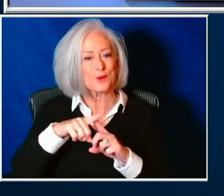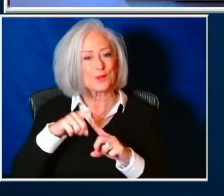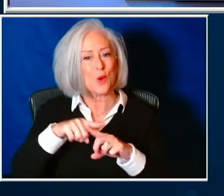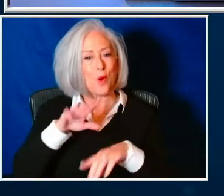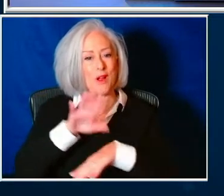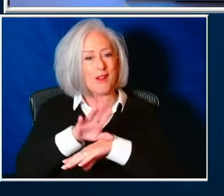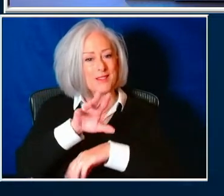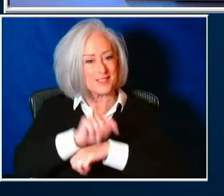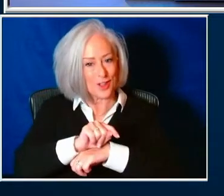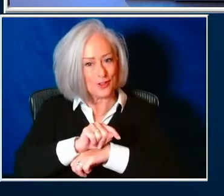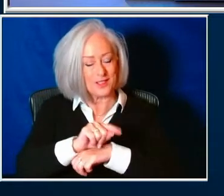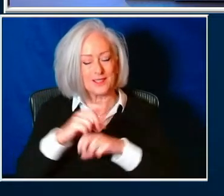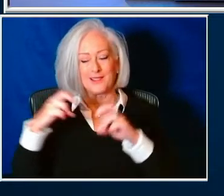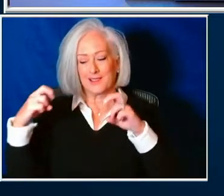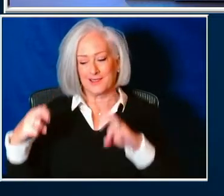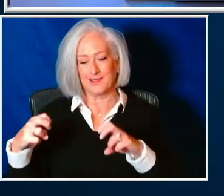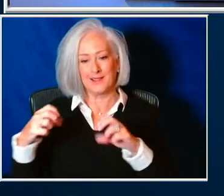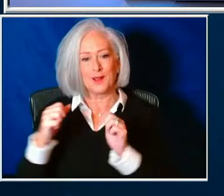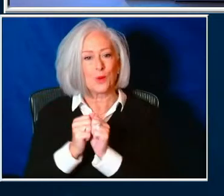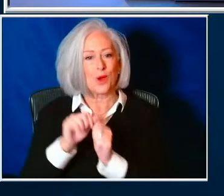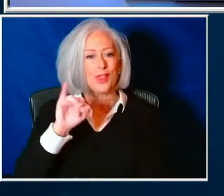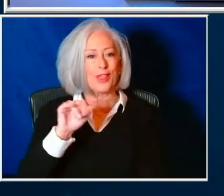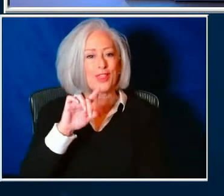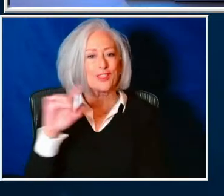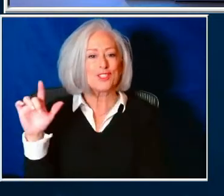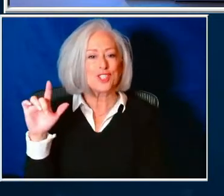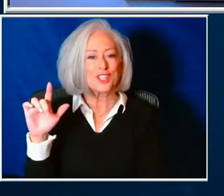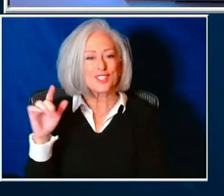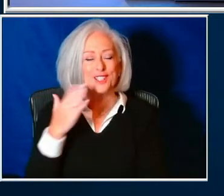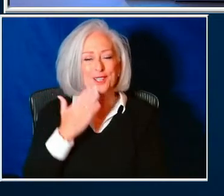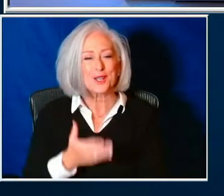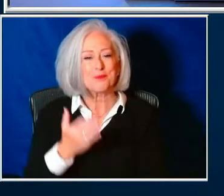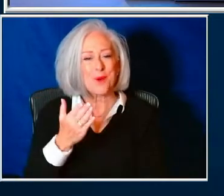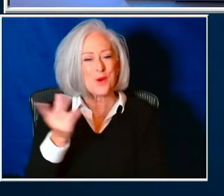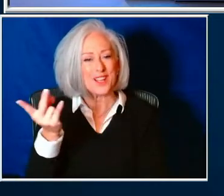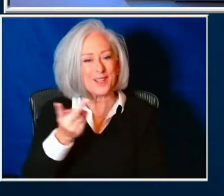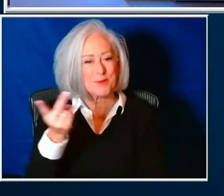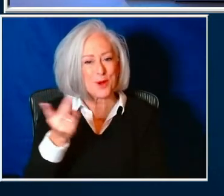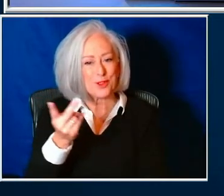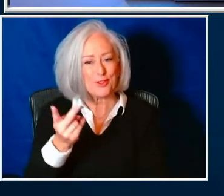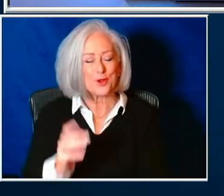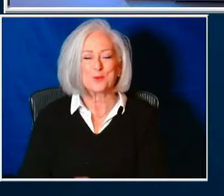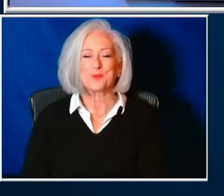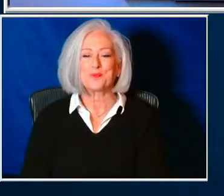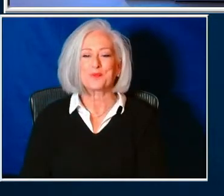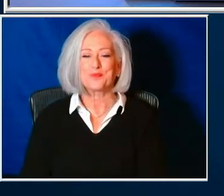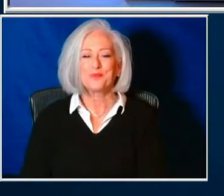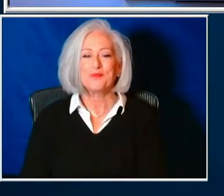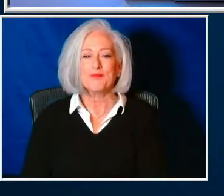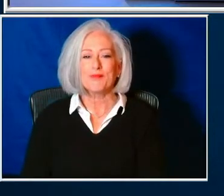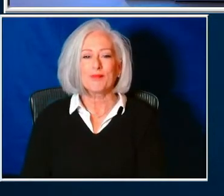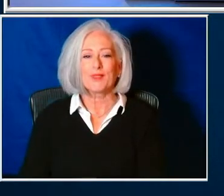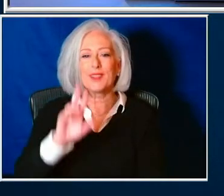there with you. Jill, so good morning to both of you. I want to ask Kay though, what does this